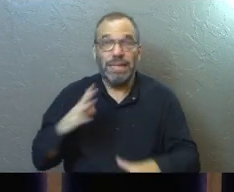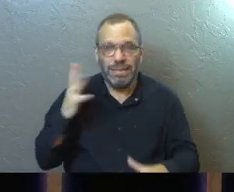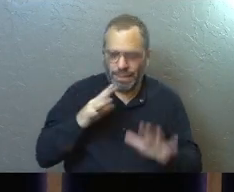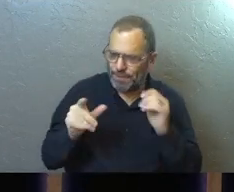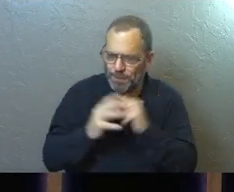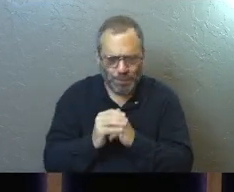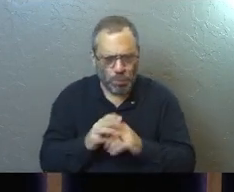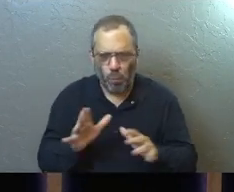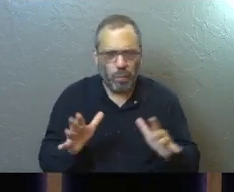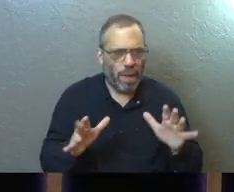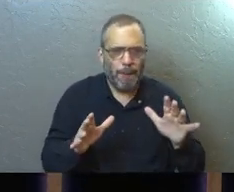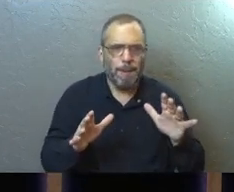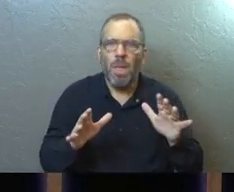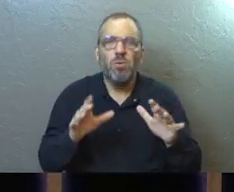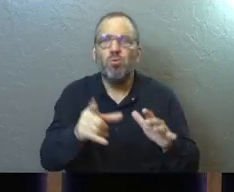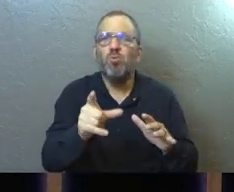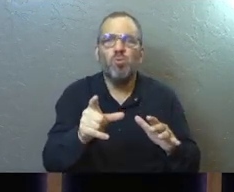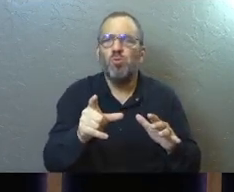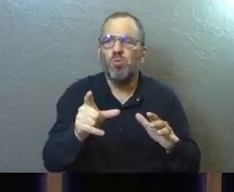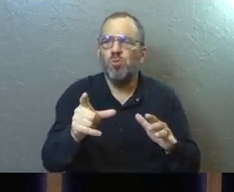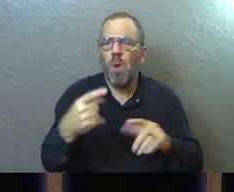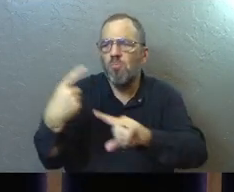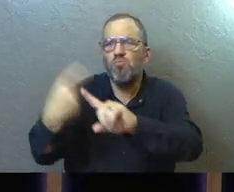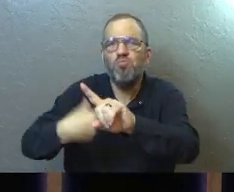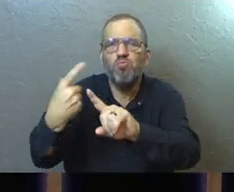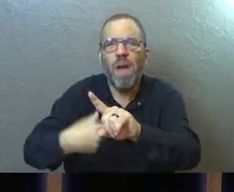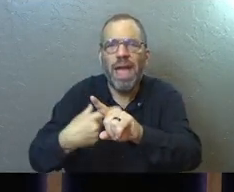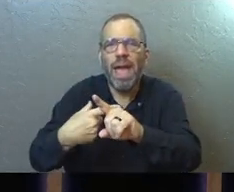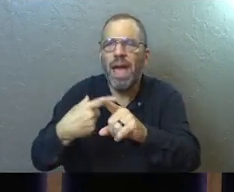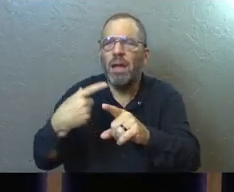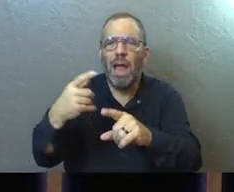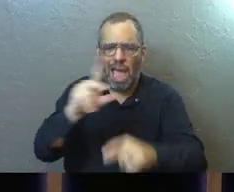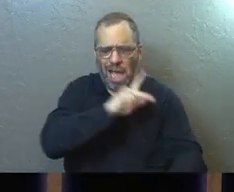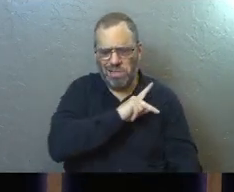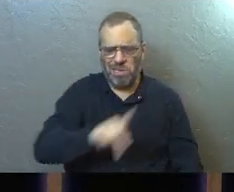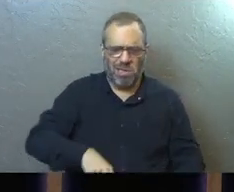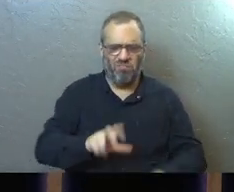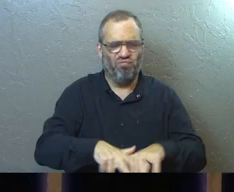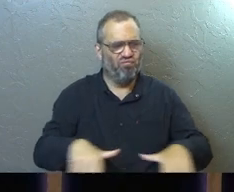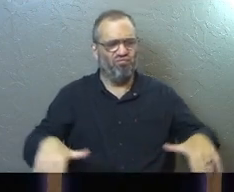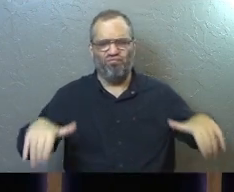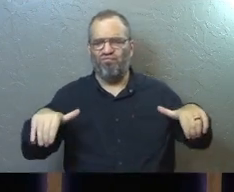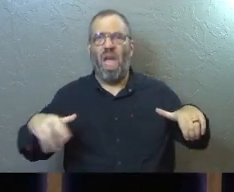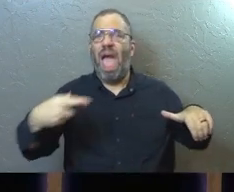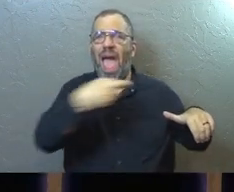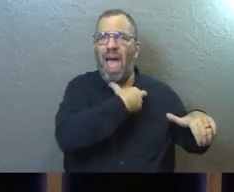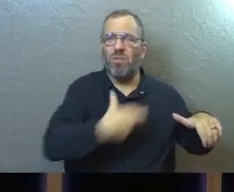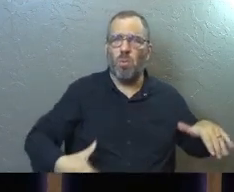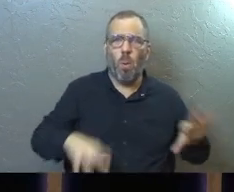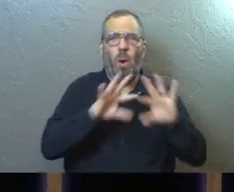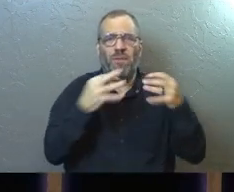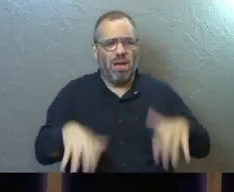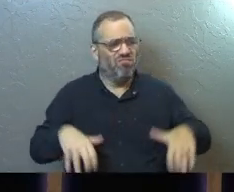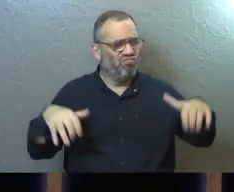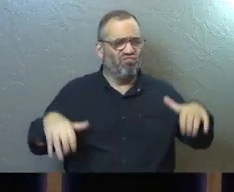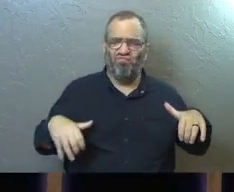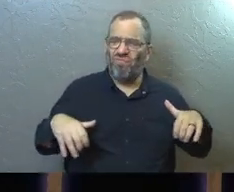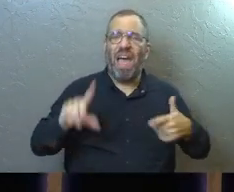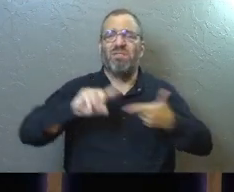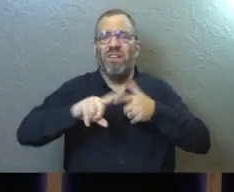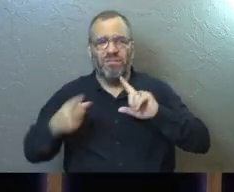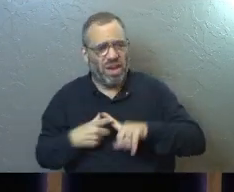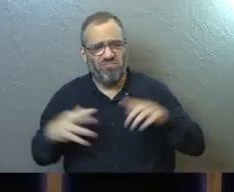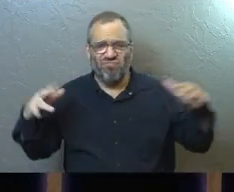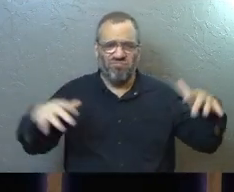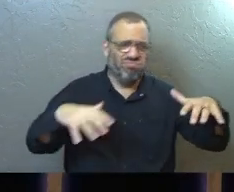palace, there are places that you can rent out, right? And the king is there, and the royal family is there, and there are